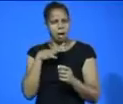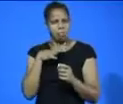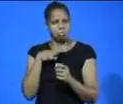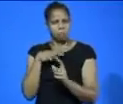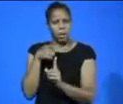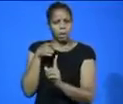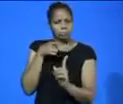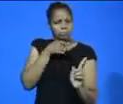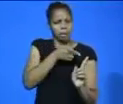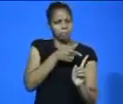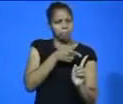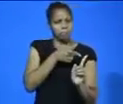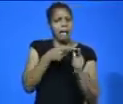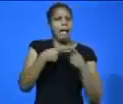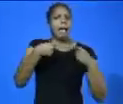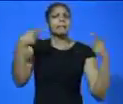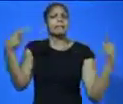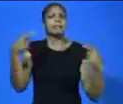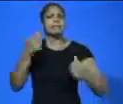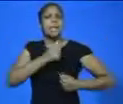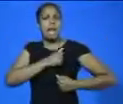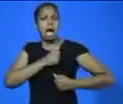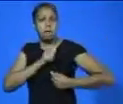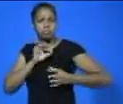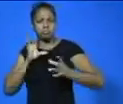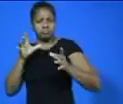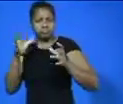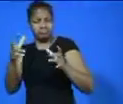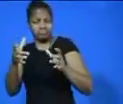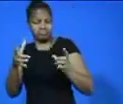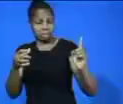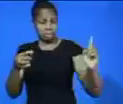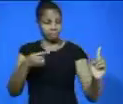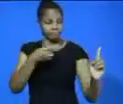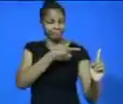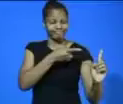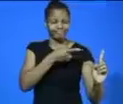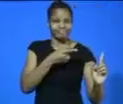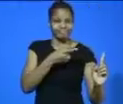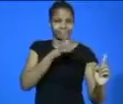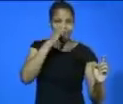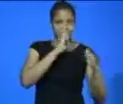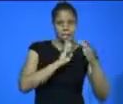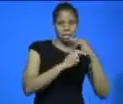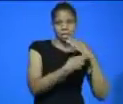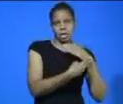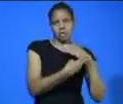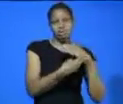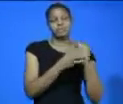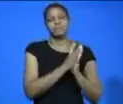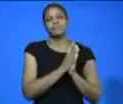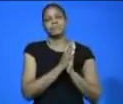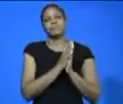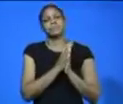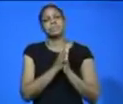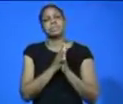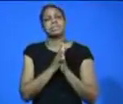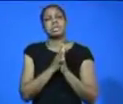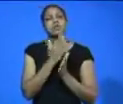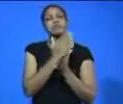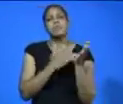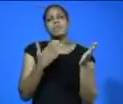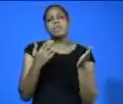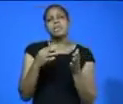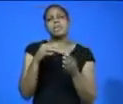army. But there's something here in the text that preachers like myself and members of God's